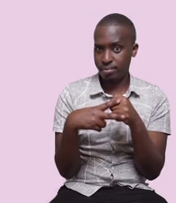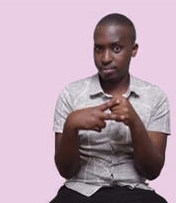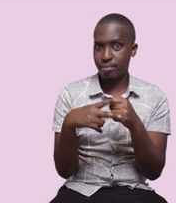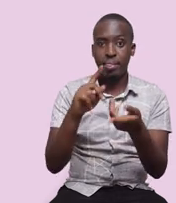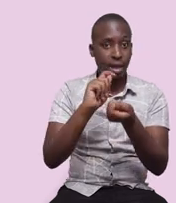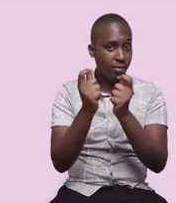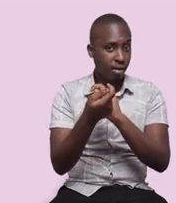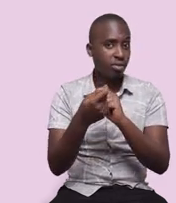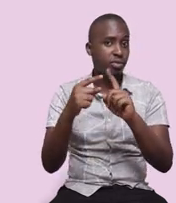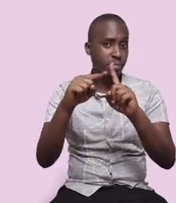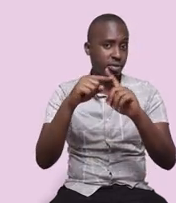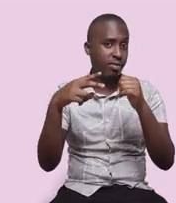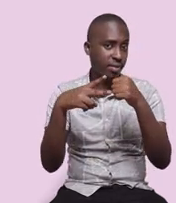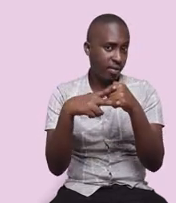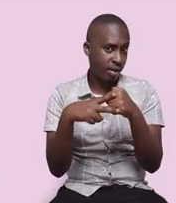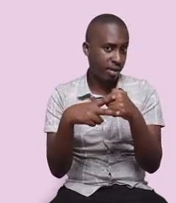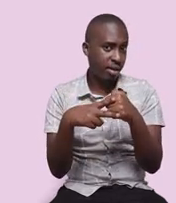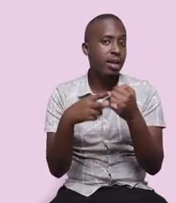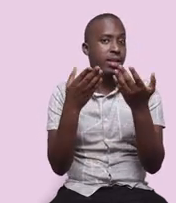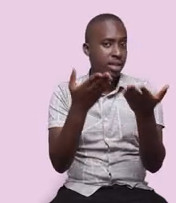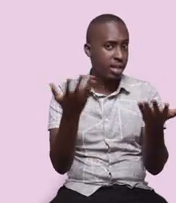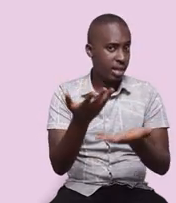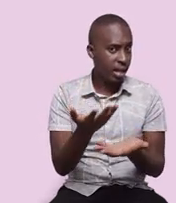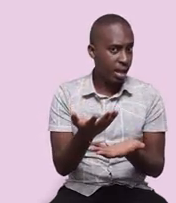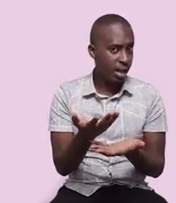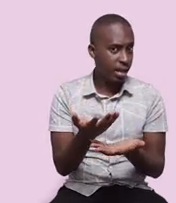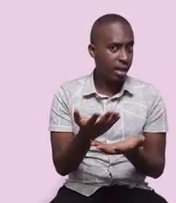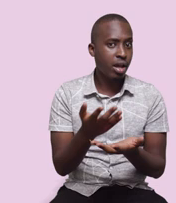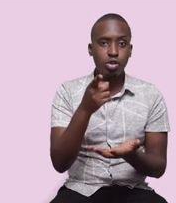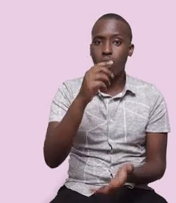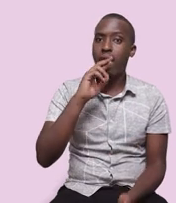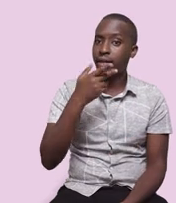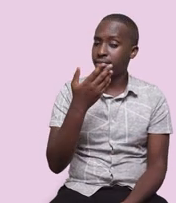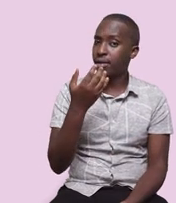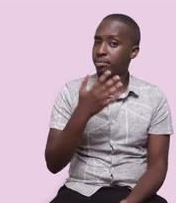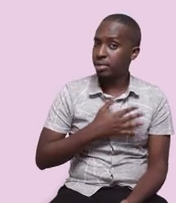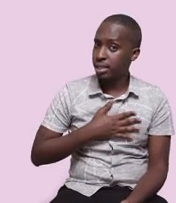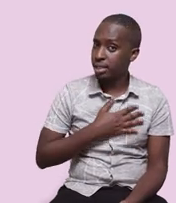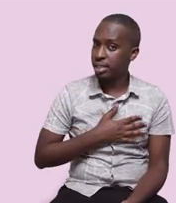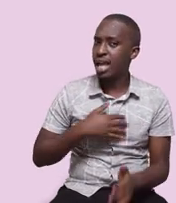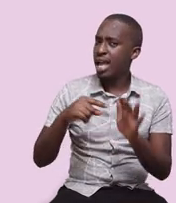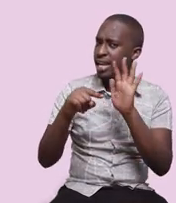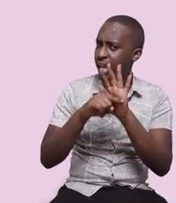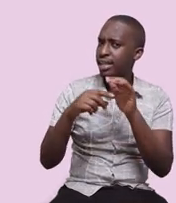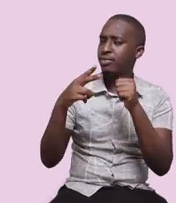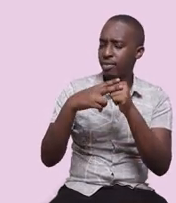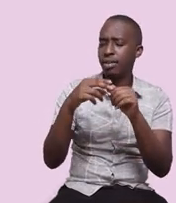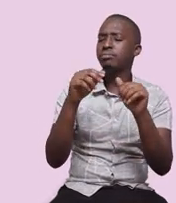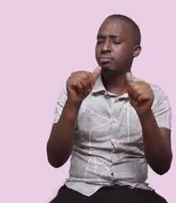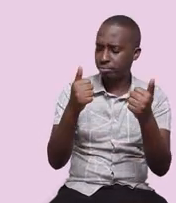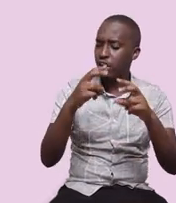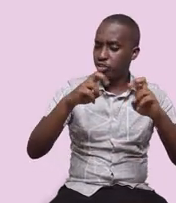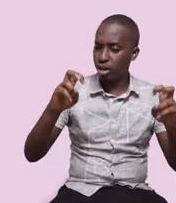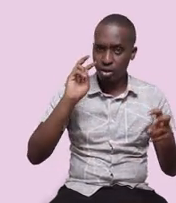The inverse of positive 7 is your answer. Negative 7. Let's check if